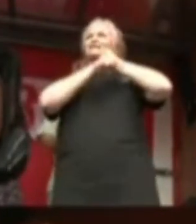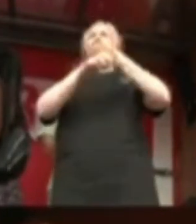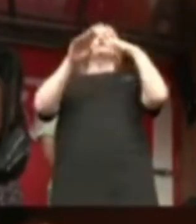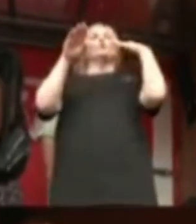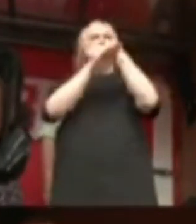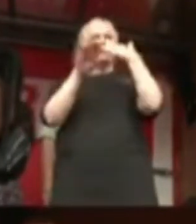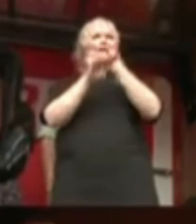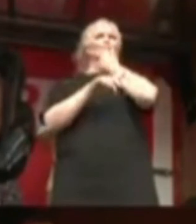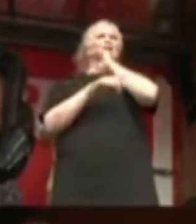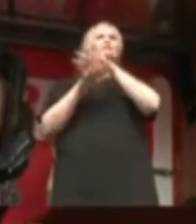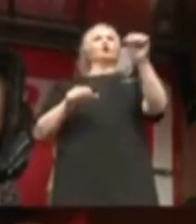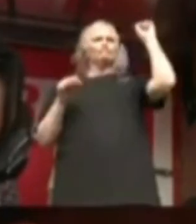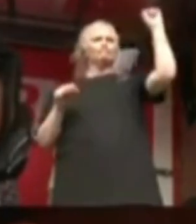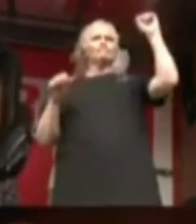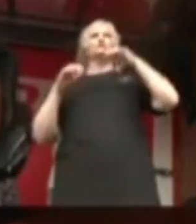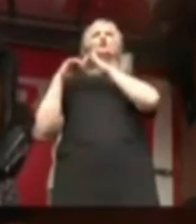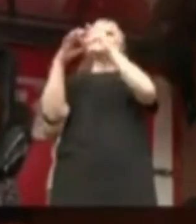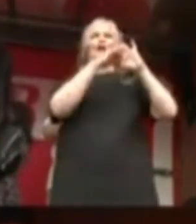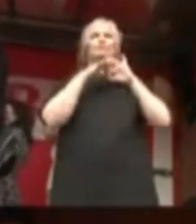people. Solidarity.